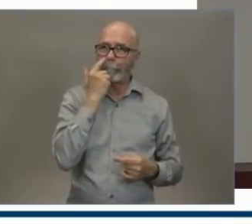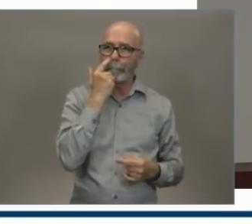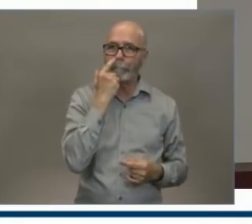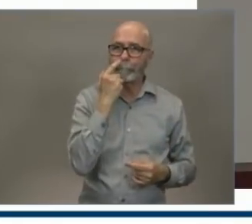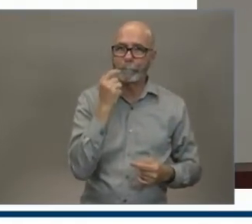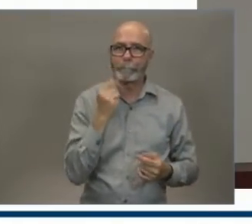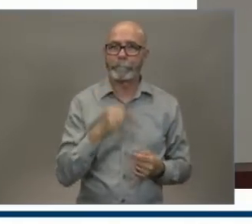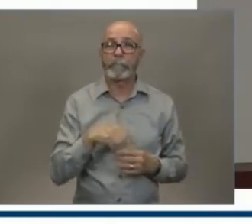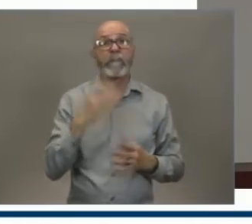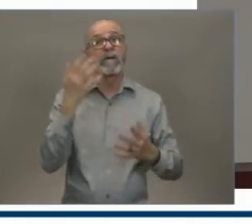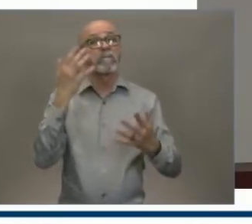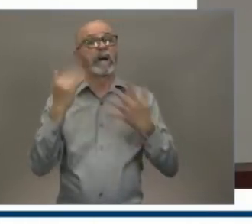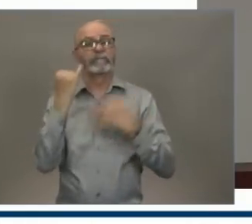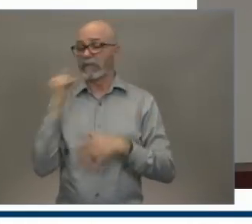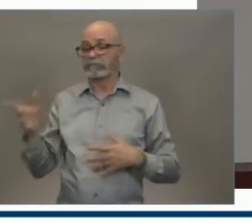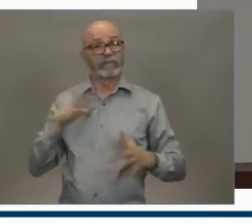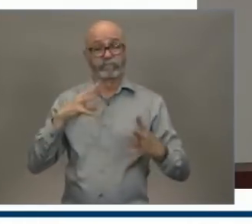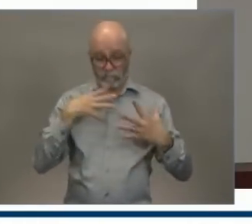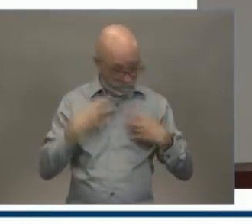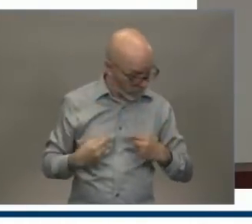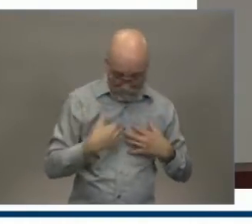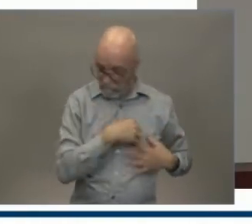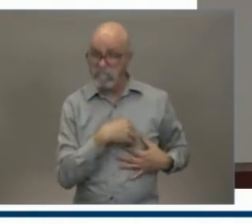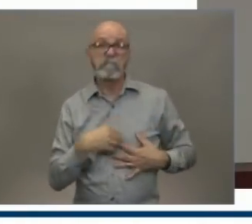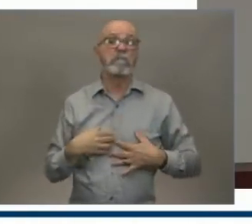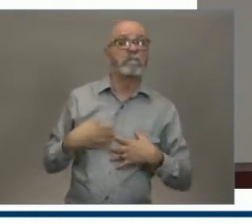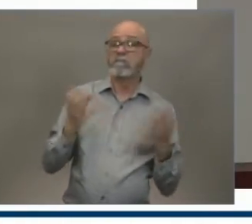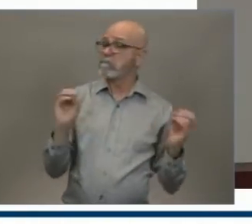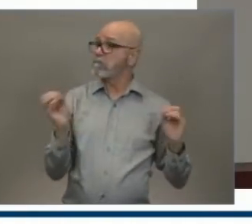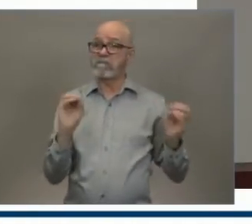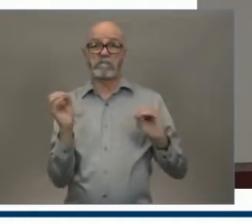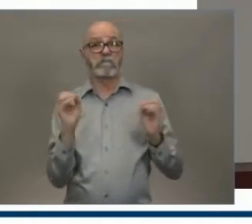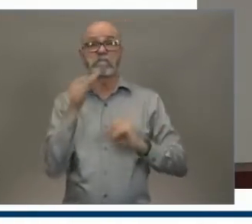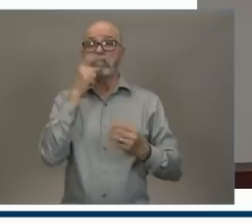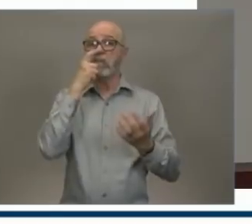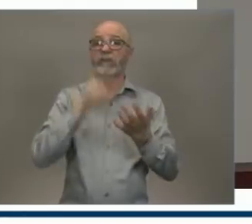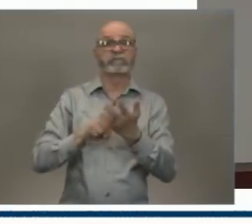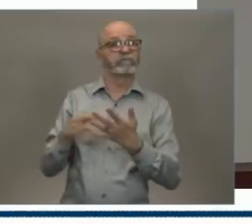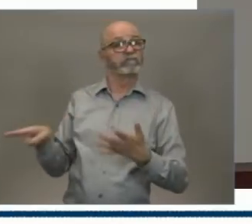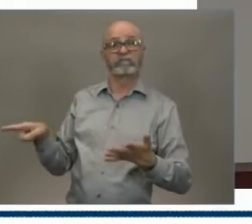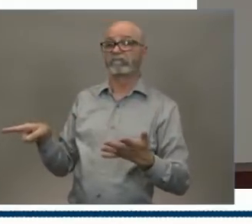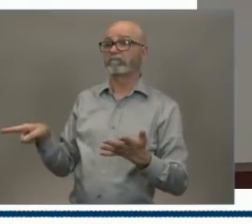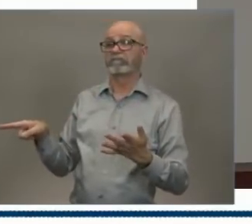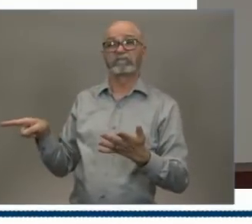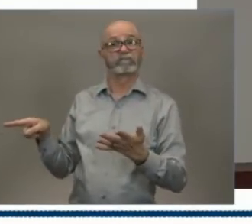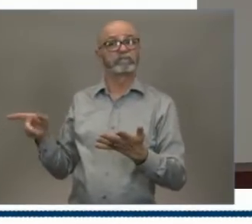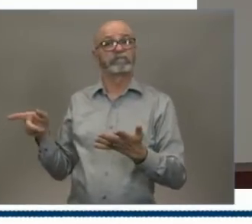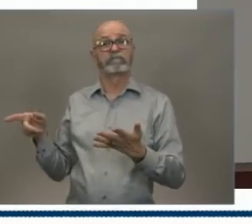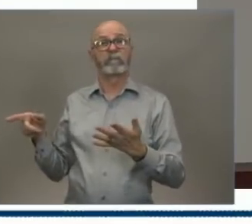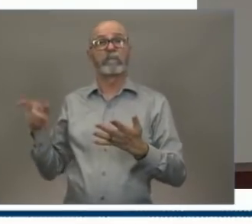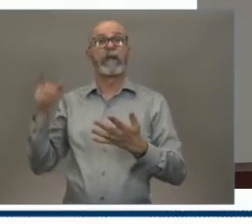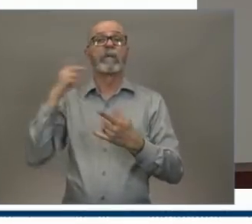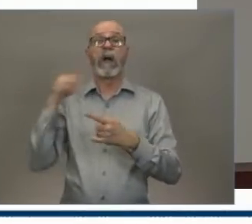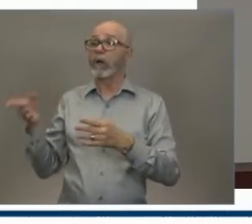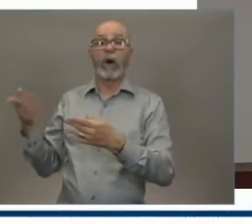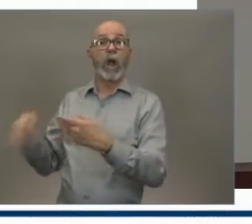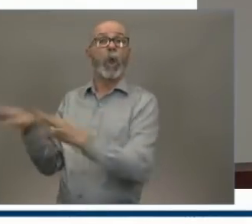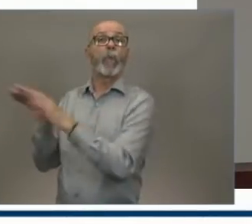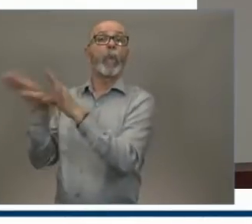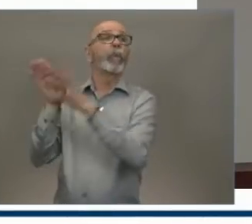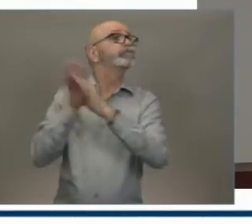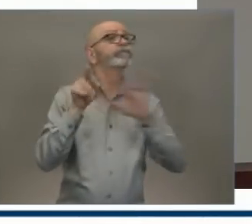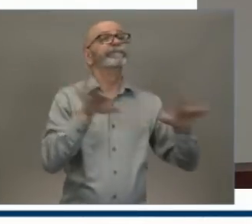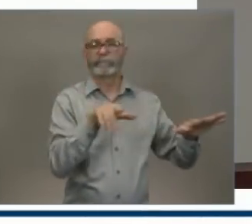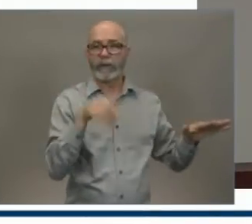not see it, but I certainly see it now, that national media is people, and even internationally, are looking at Nova Scotia